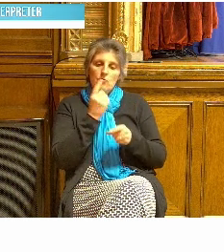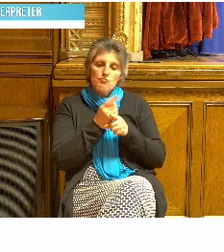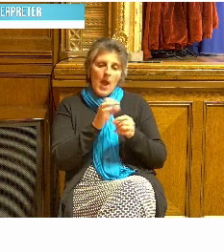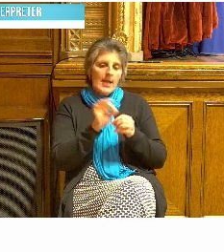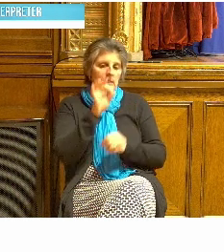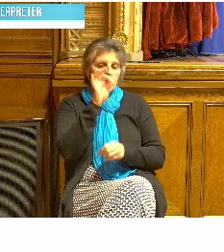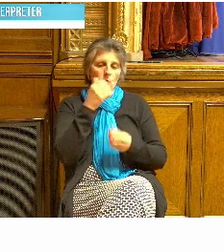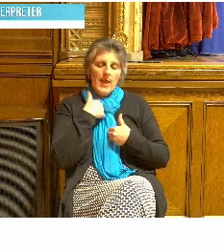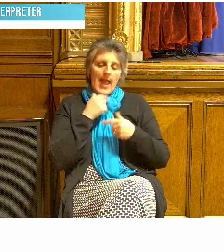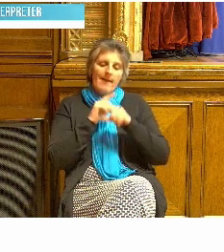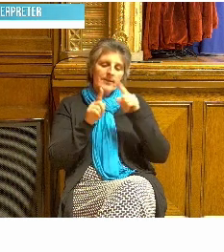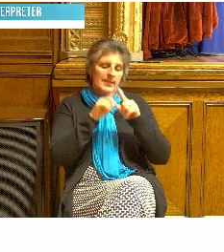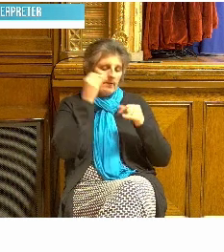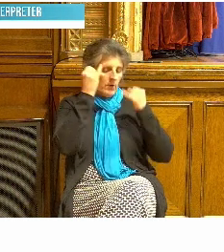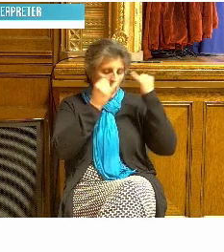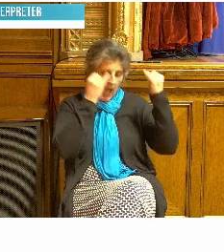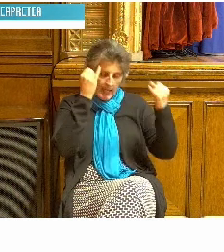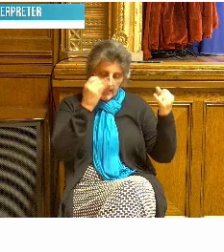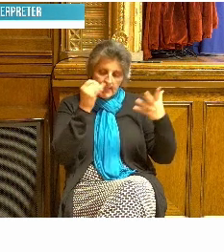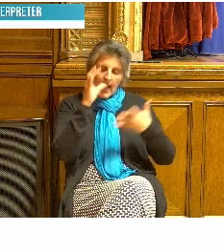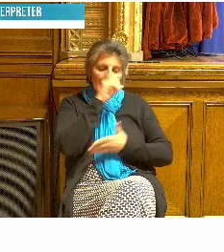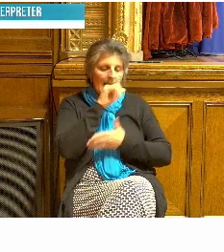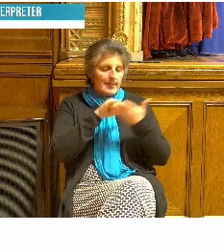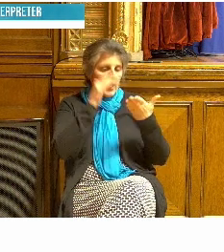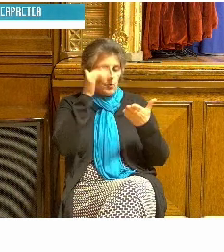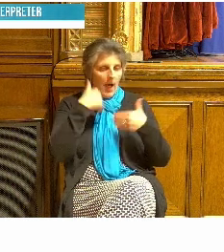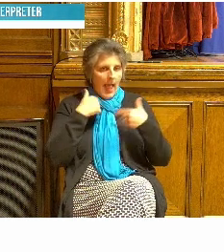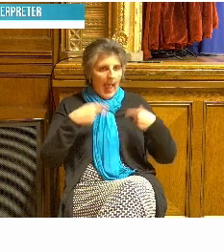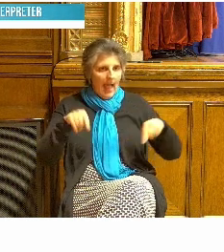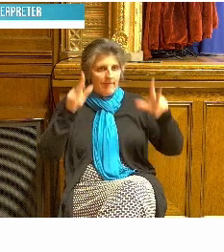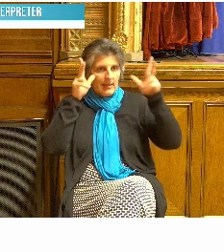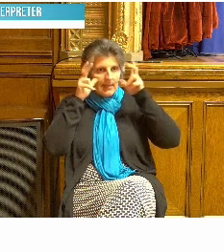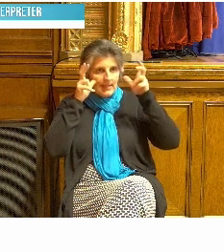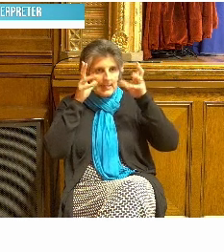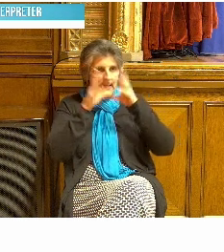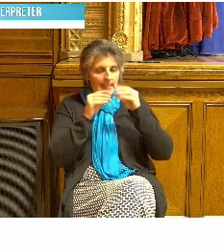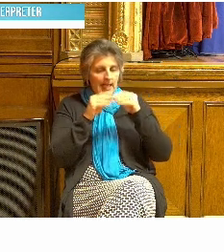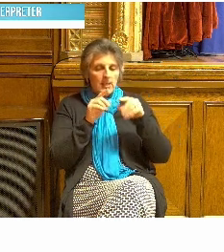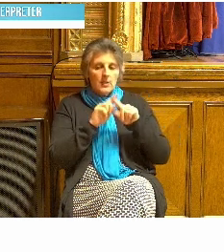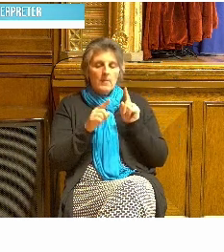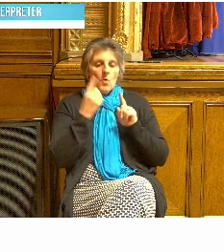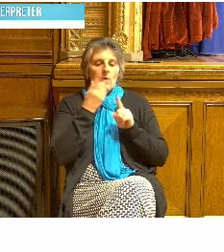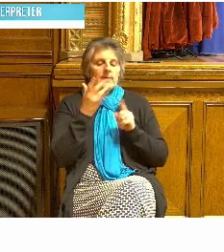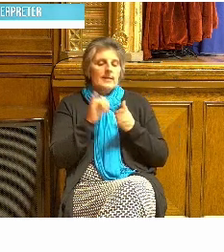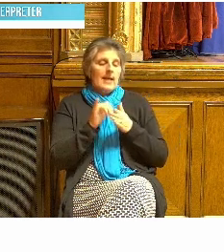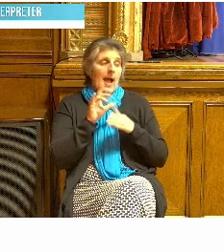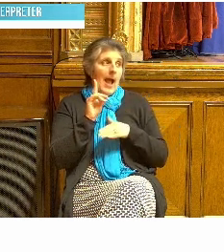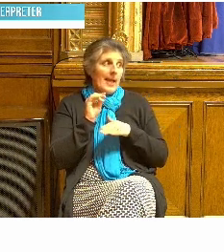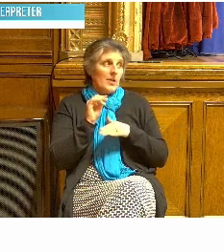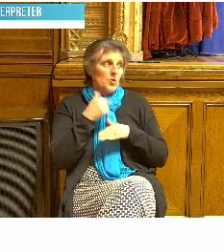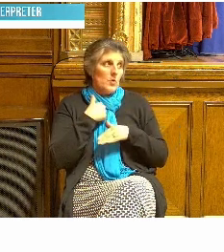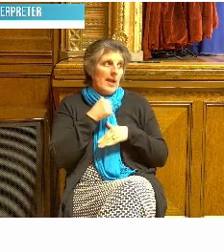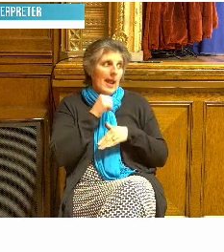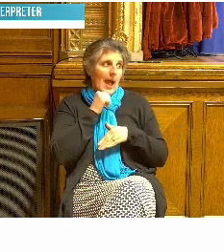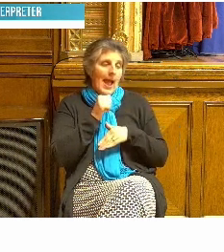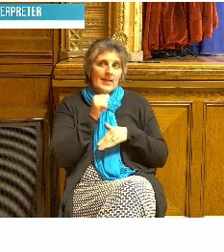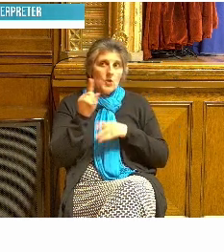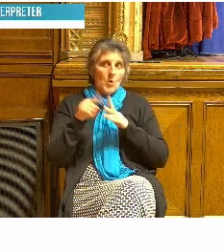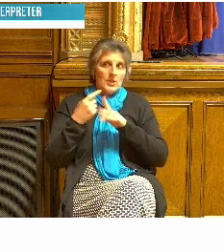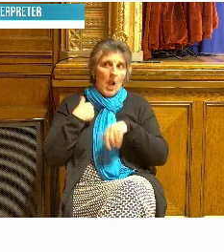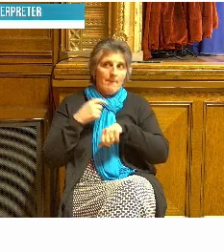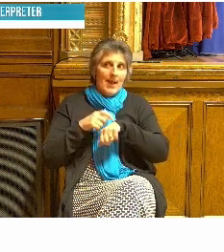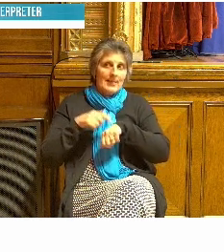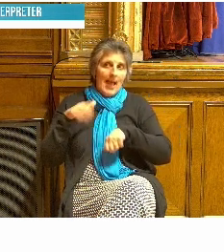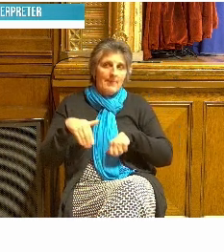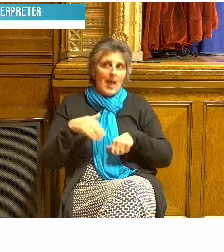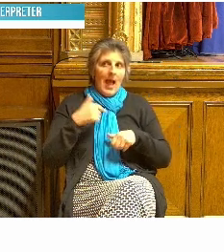got different ideas, and I guess that's why we're having the listening sessions. But one of the things I could do, and don't take my time yet, I think that